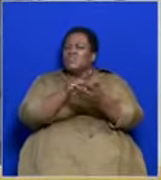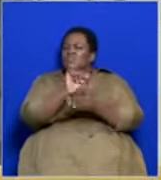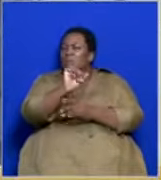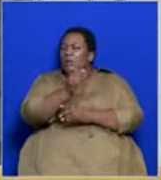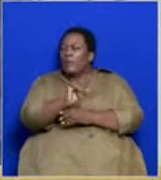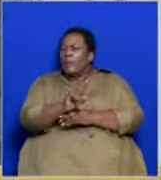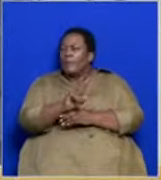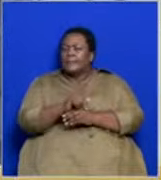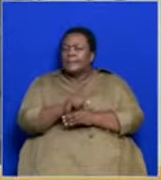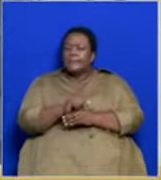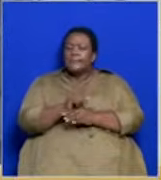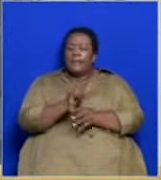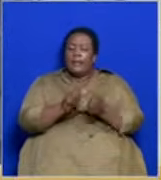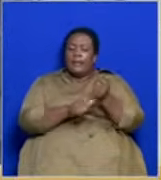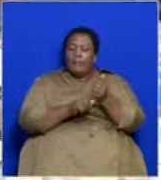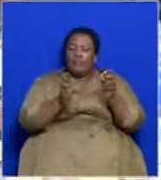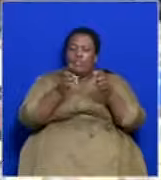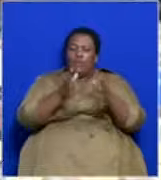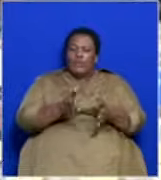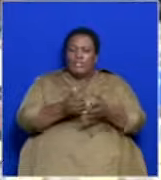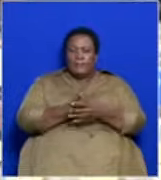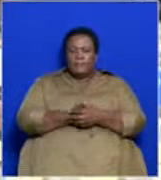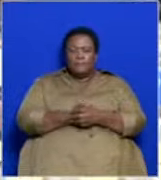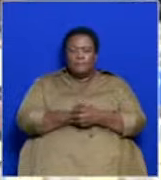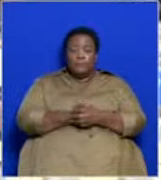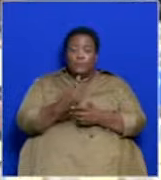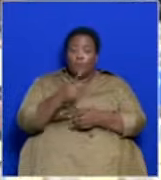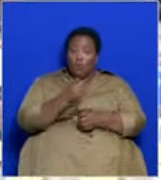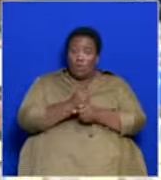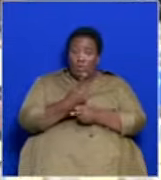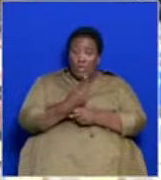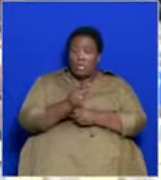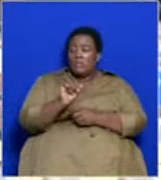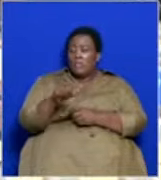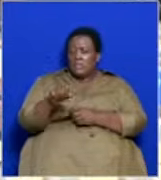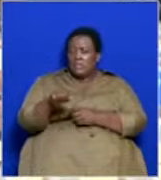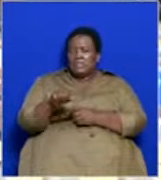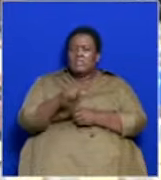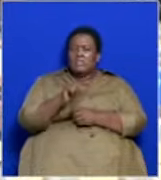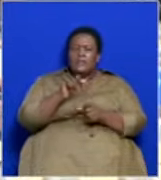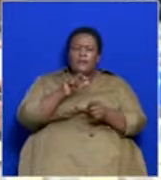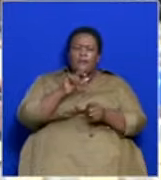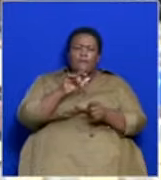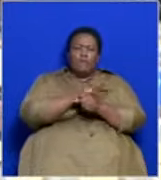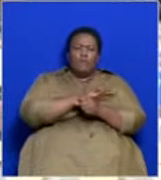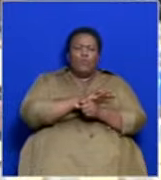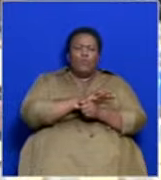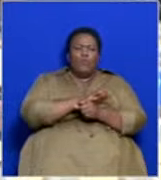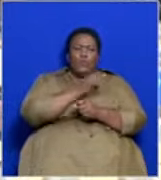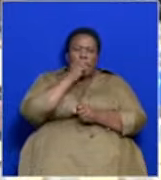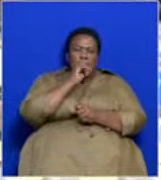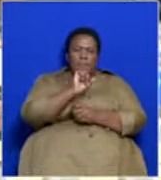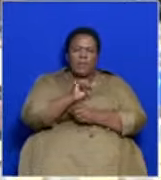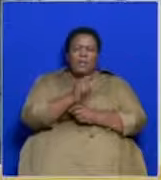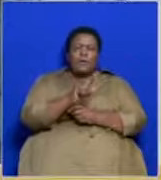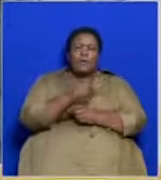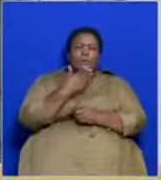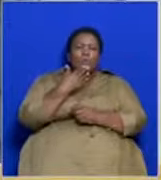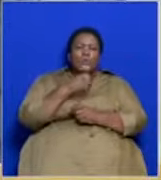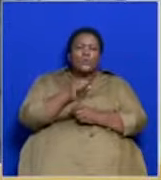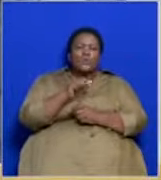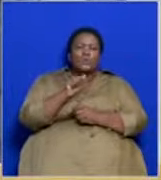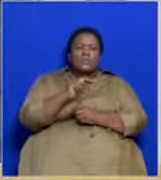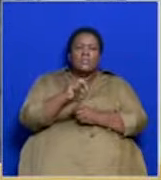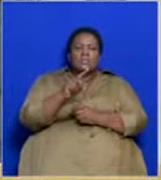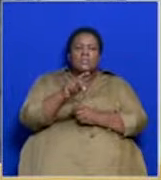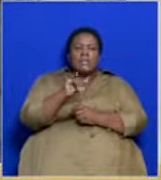Director. For Gauteng? Yeah, his full name is Sandile Ndlovu. All right. He attend a